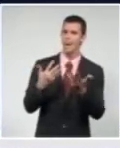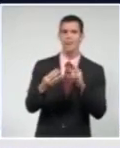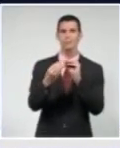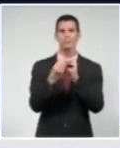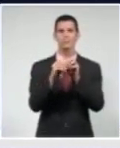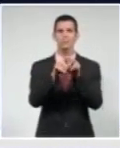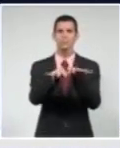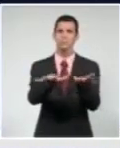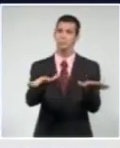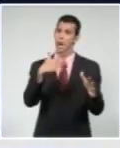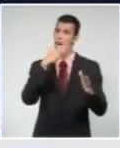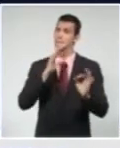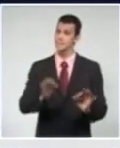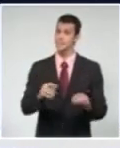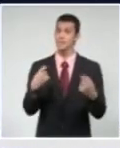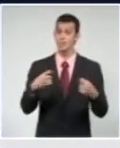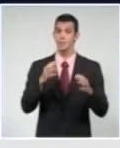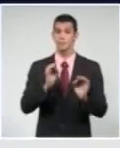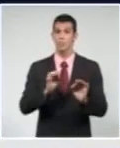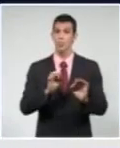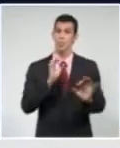for the virus in Cuba,